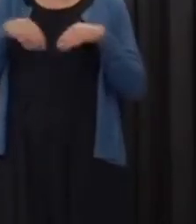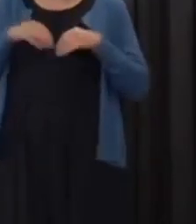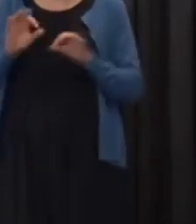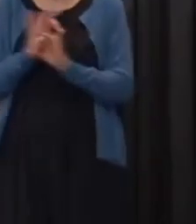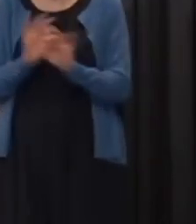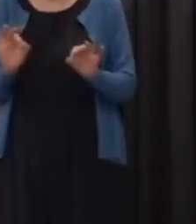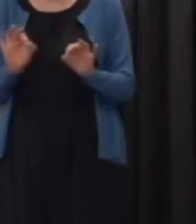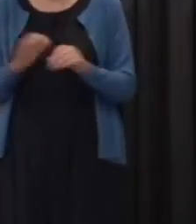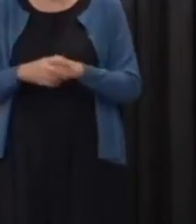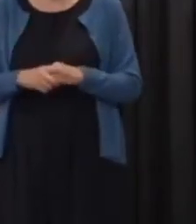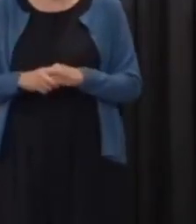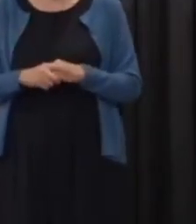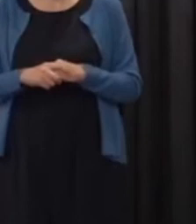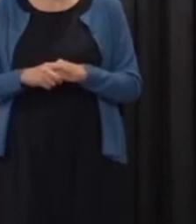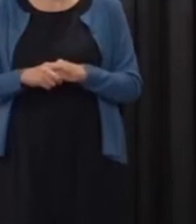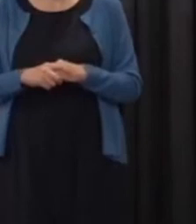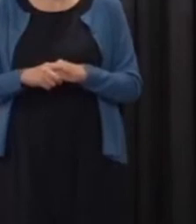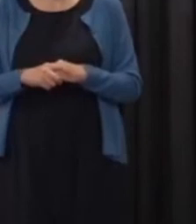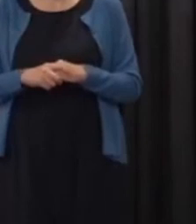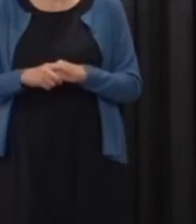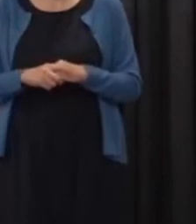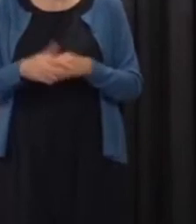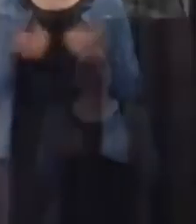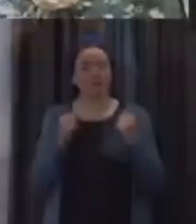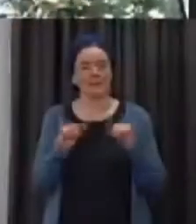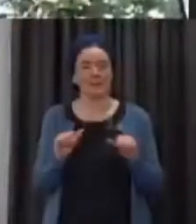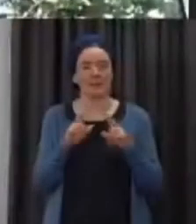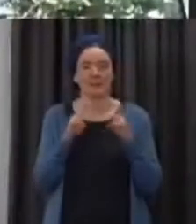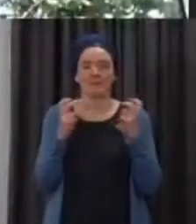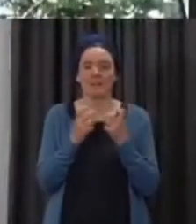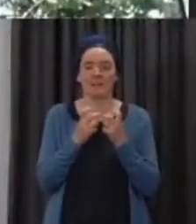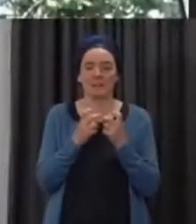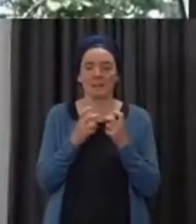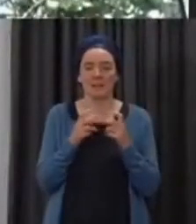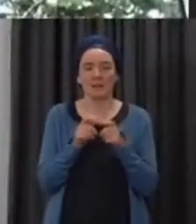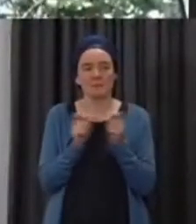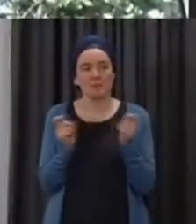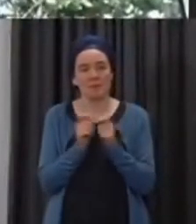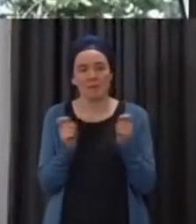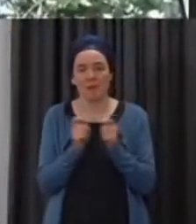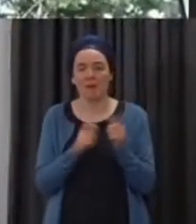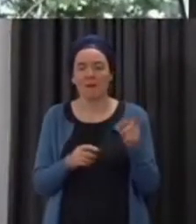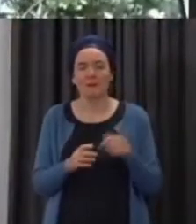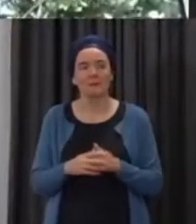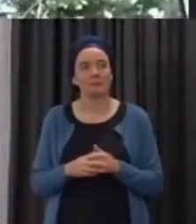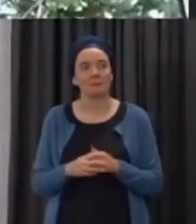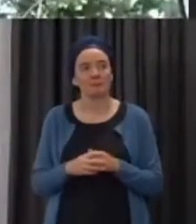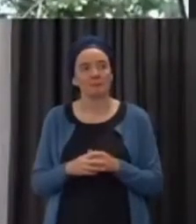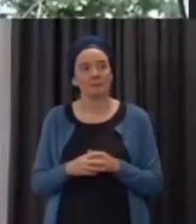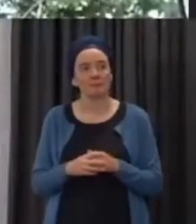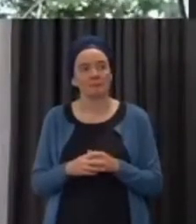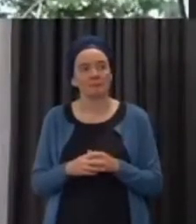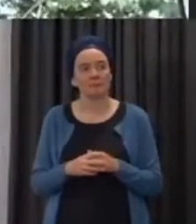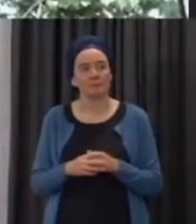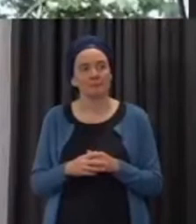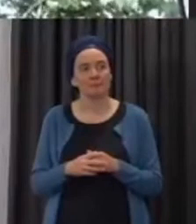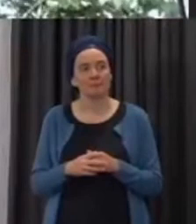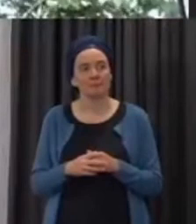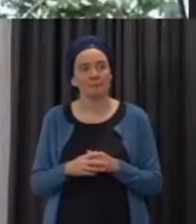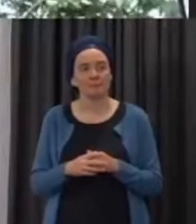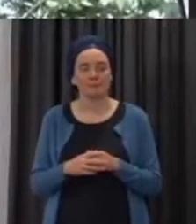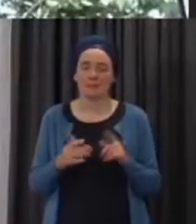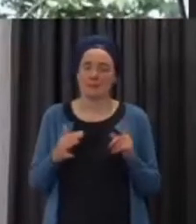Gareth Exendery from the Caerphilly Observer. Diolch, Health Minister. Follow up on Adam's question on the loss of taste and smell